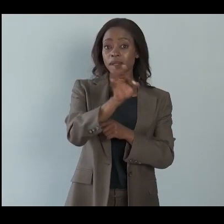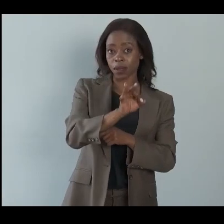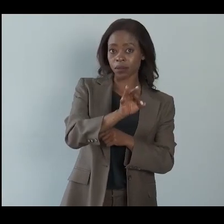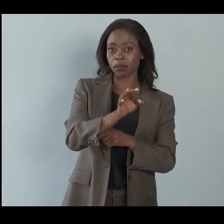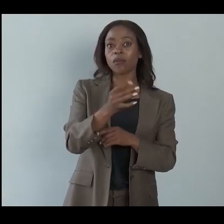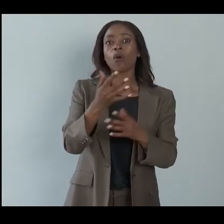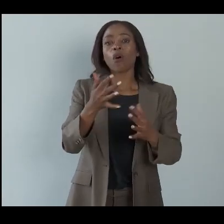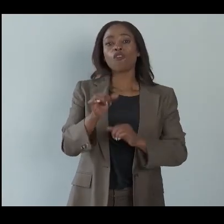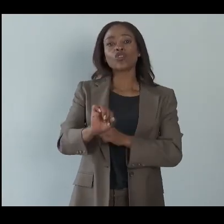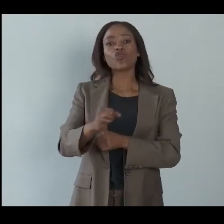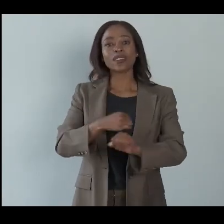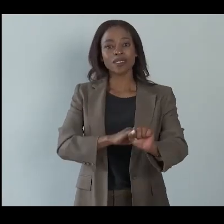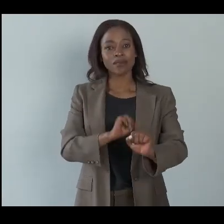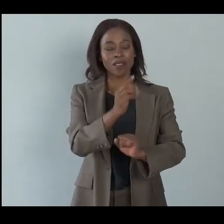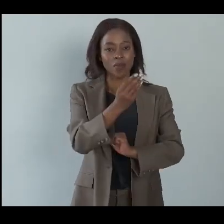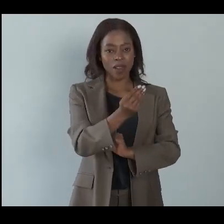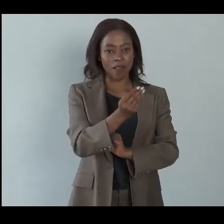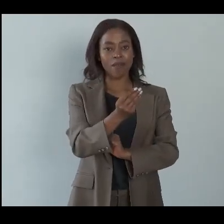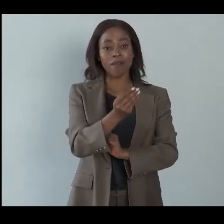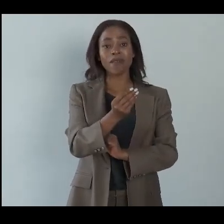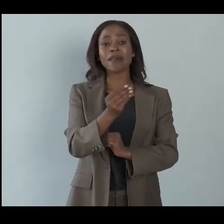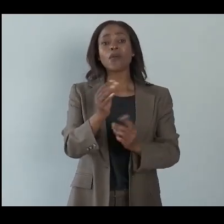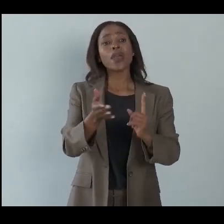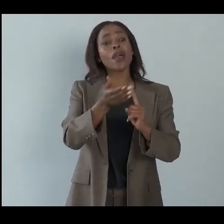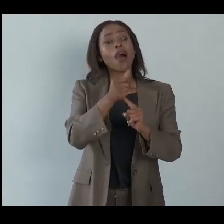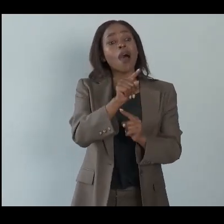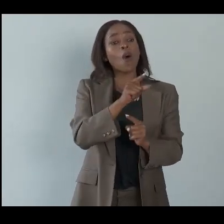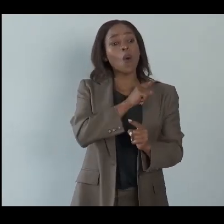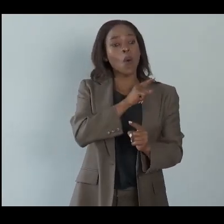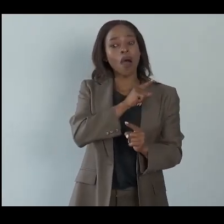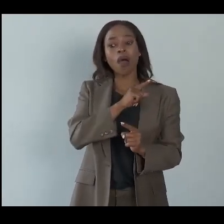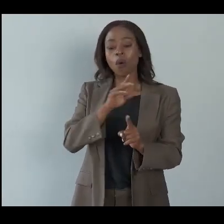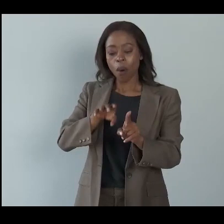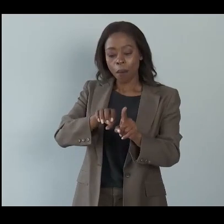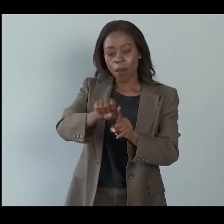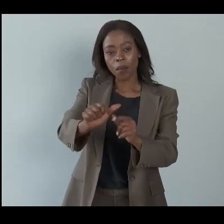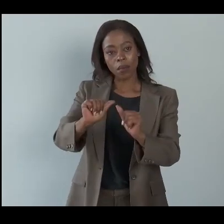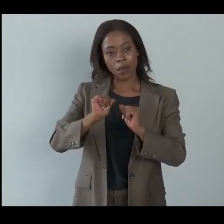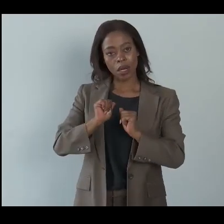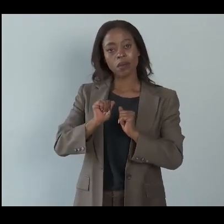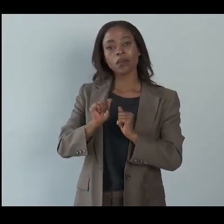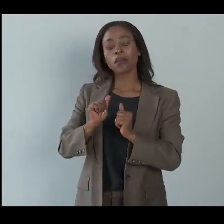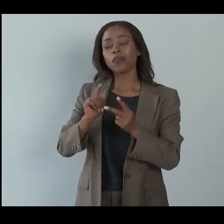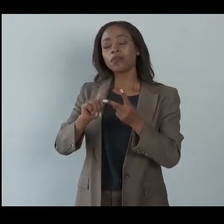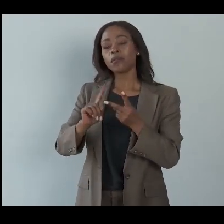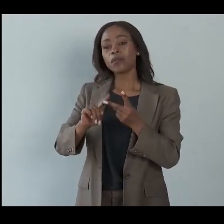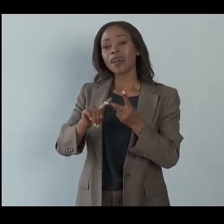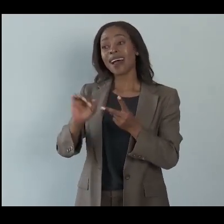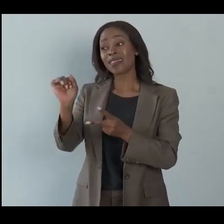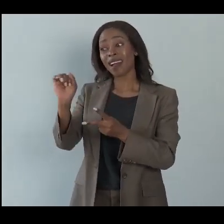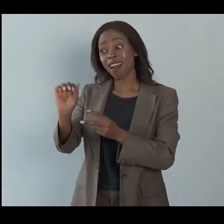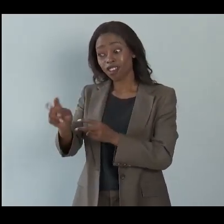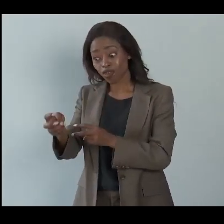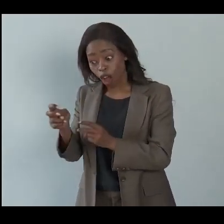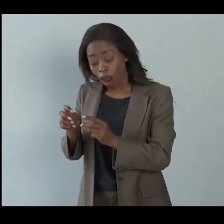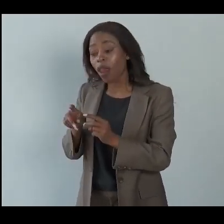strategy is delivering on and underpinned by the strong recovery in Altron systems integration and Netstar. Operating profit